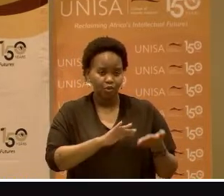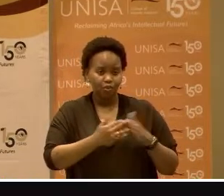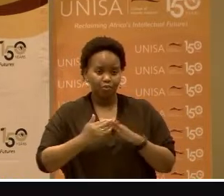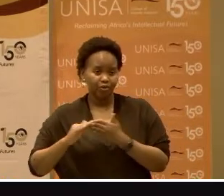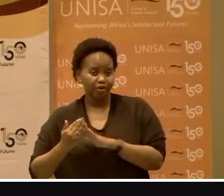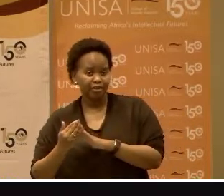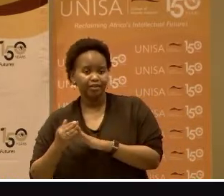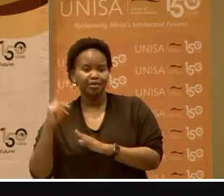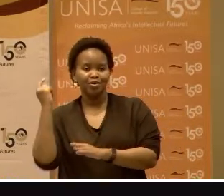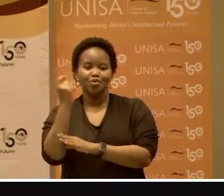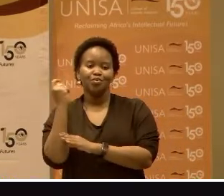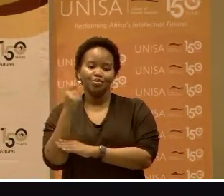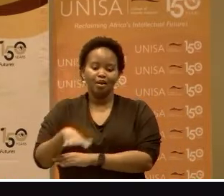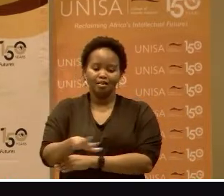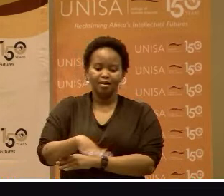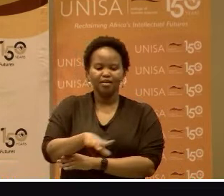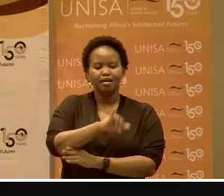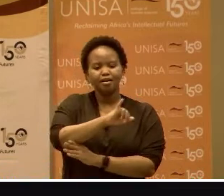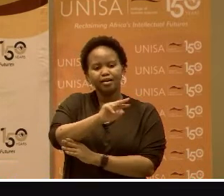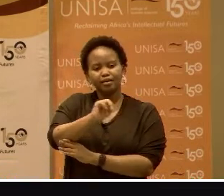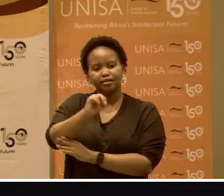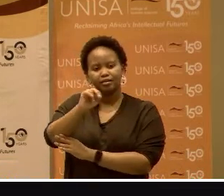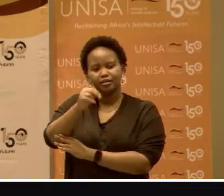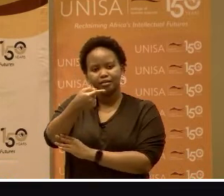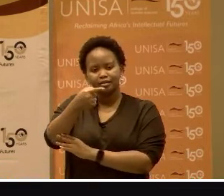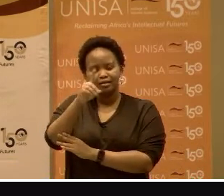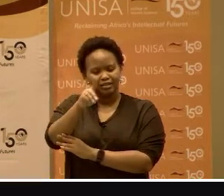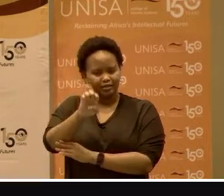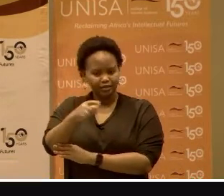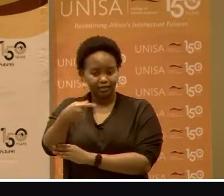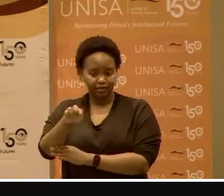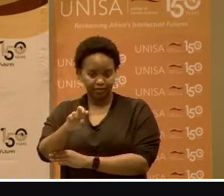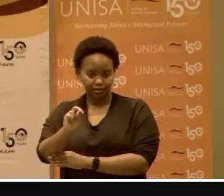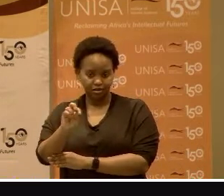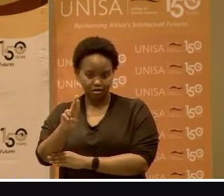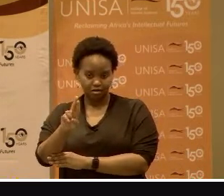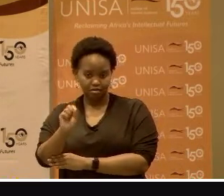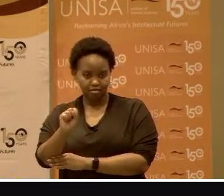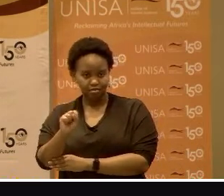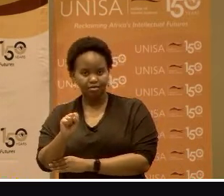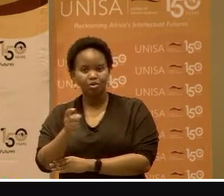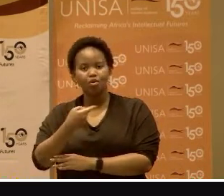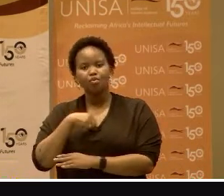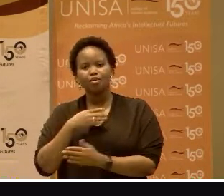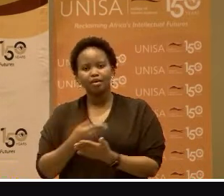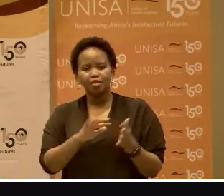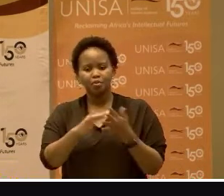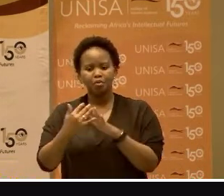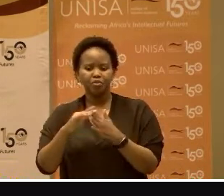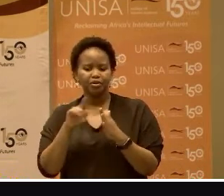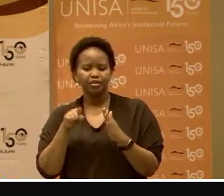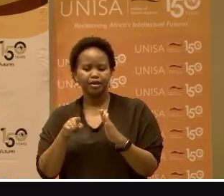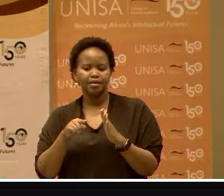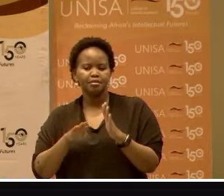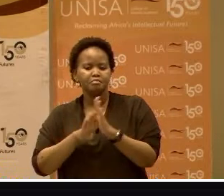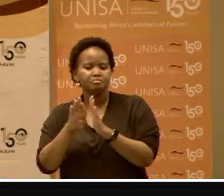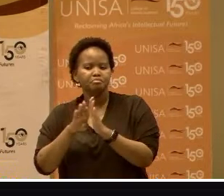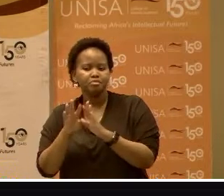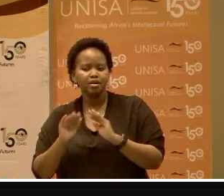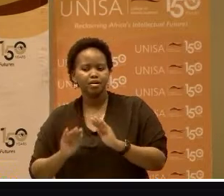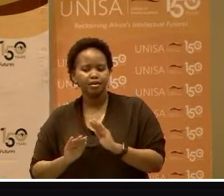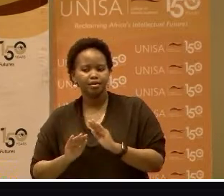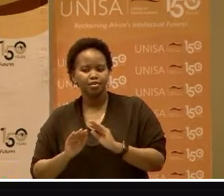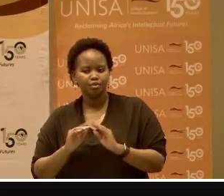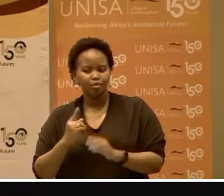okay? LIS professionals, including myself, can collaborate with indigenous community to develop culturally relevant material that reflect their